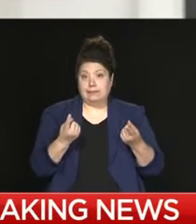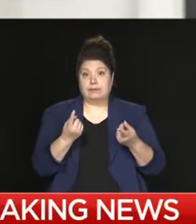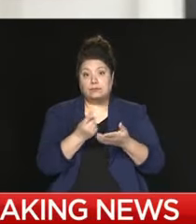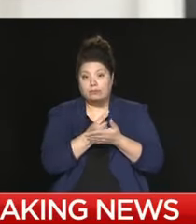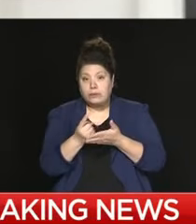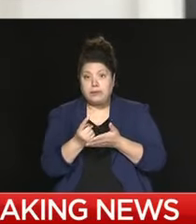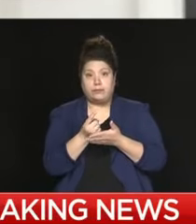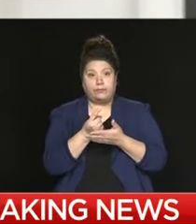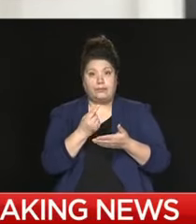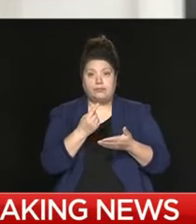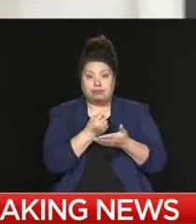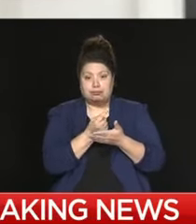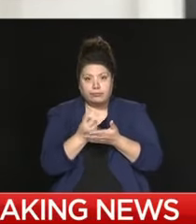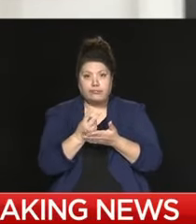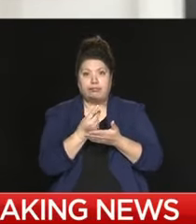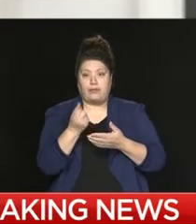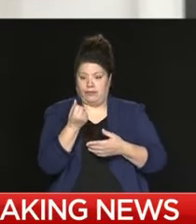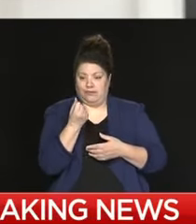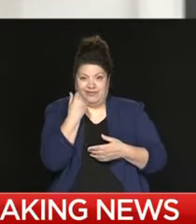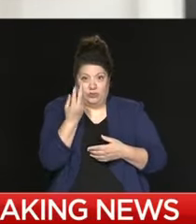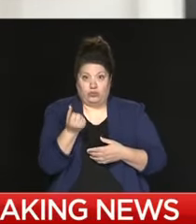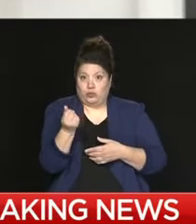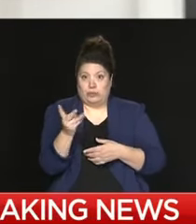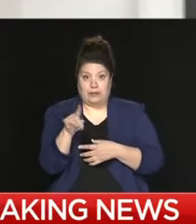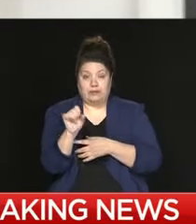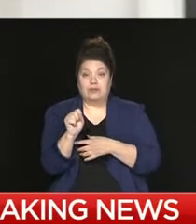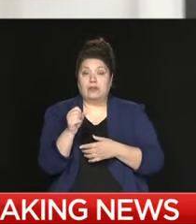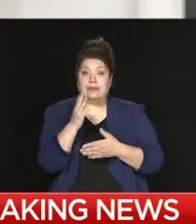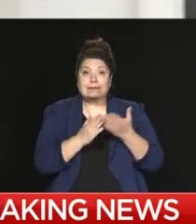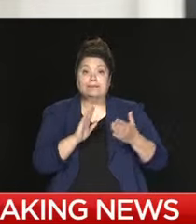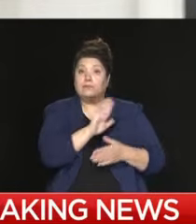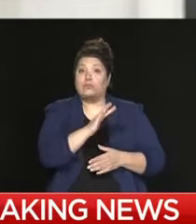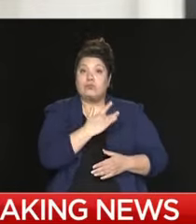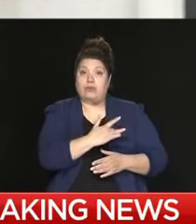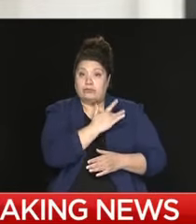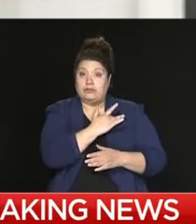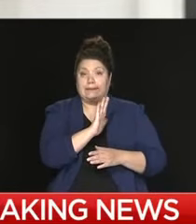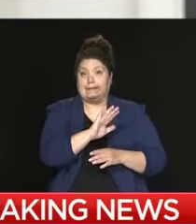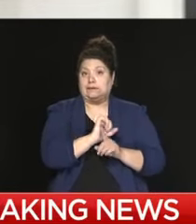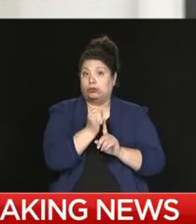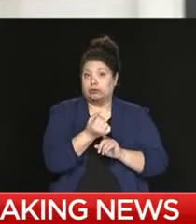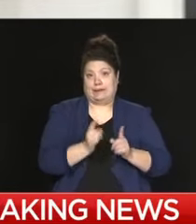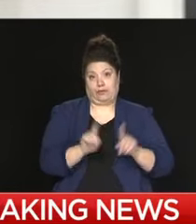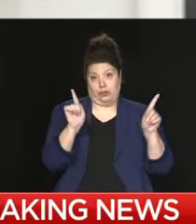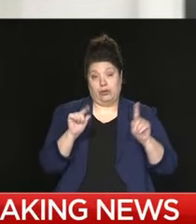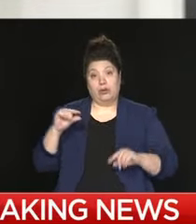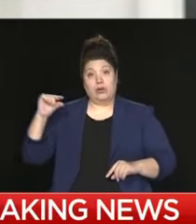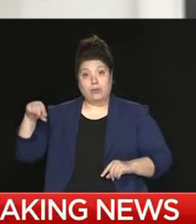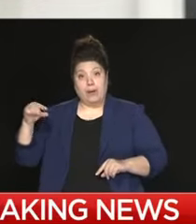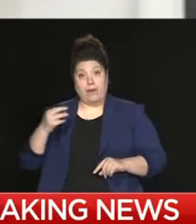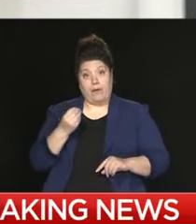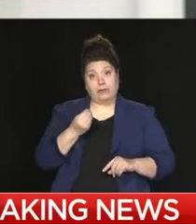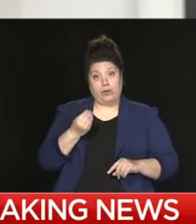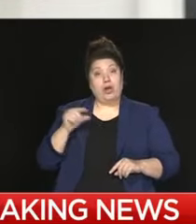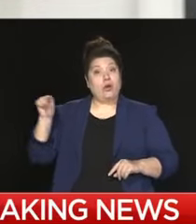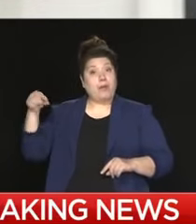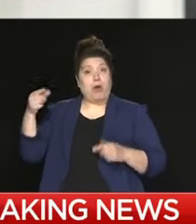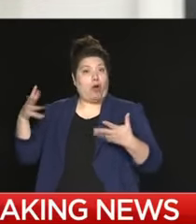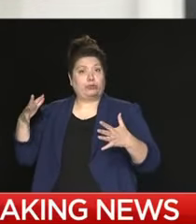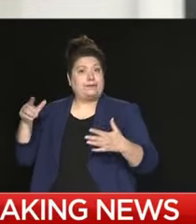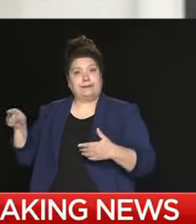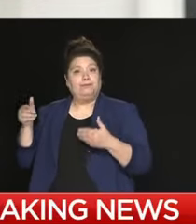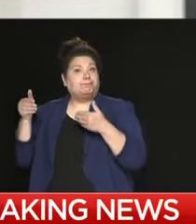have different needs. We have the situation in Quebec and Ontario. Quebec has already acted.